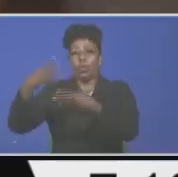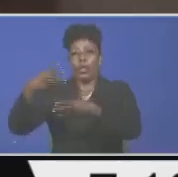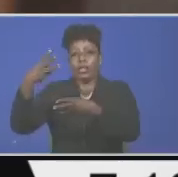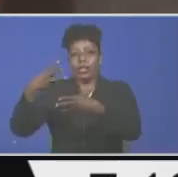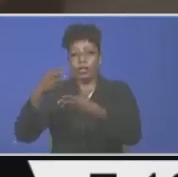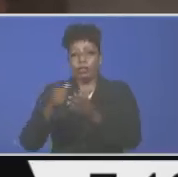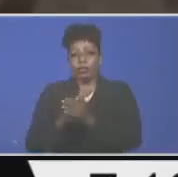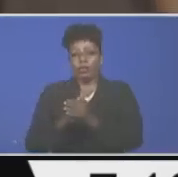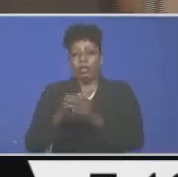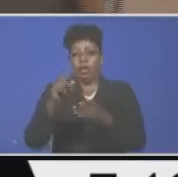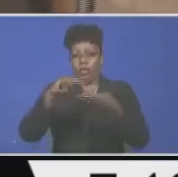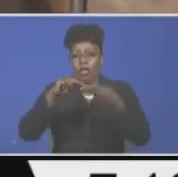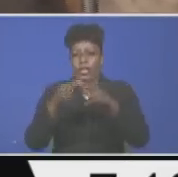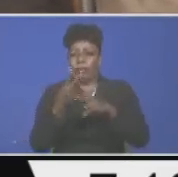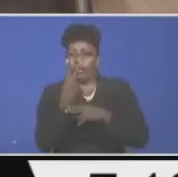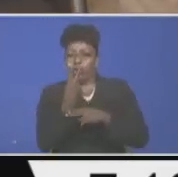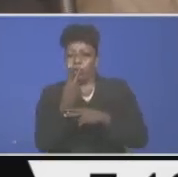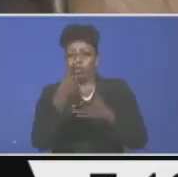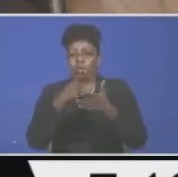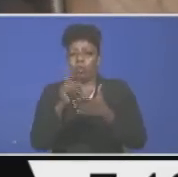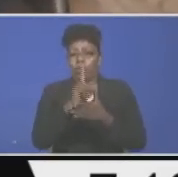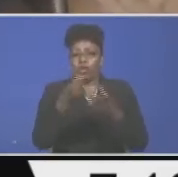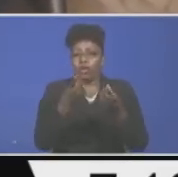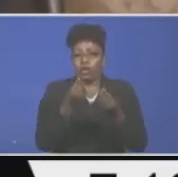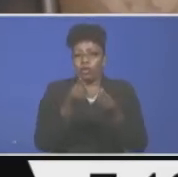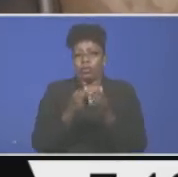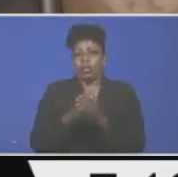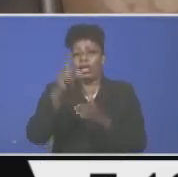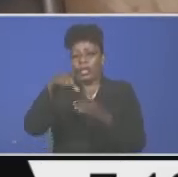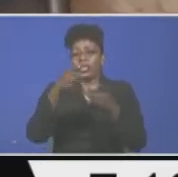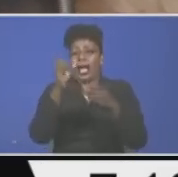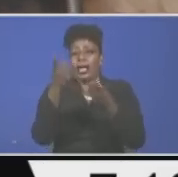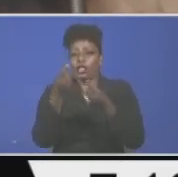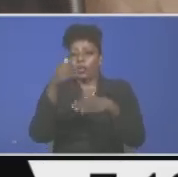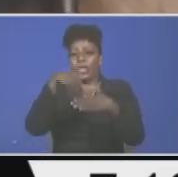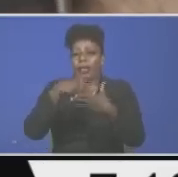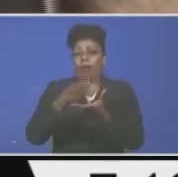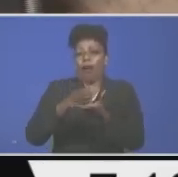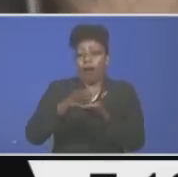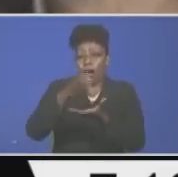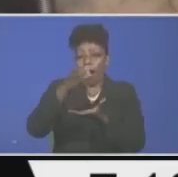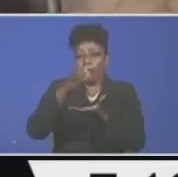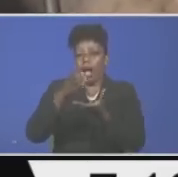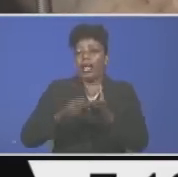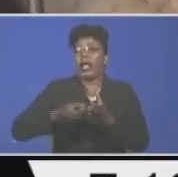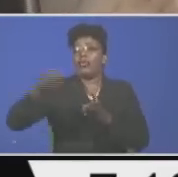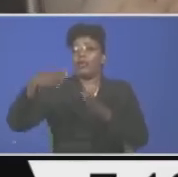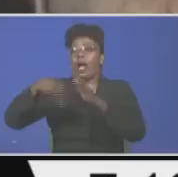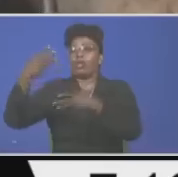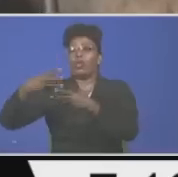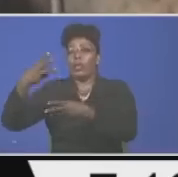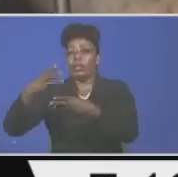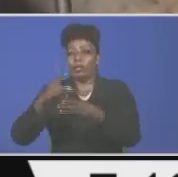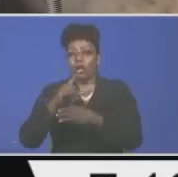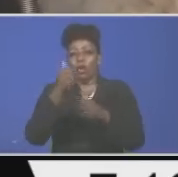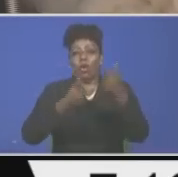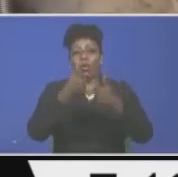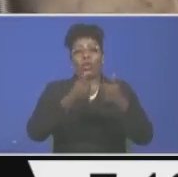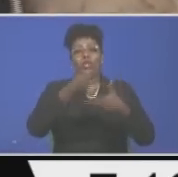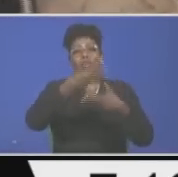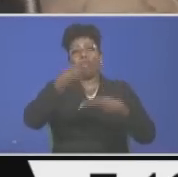You do number 2 in the cup and you throw it through the window? Yeah. What window is that? No, the window. On the